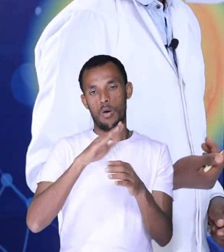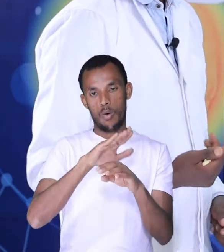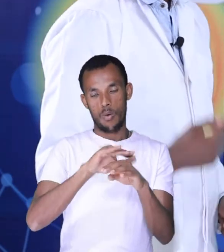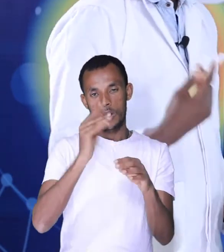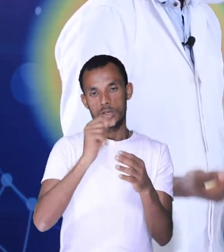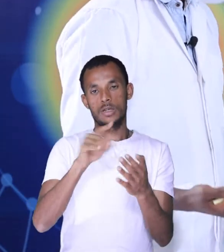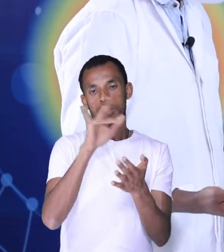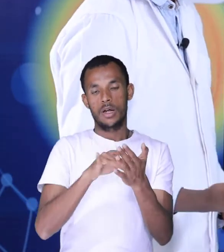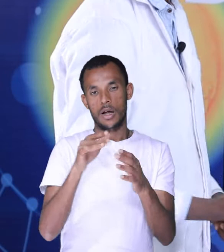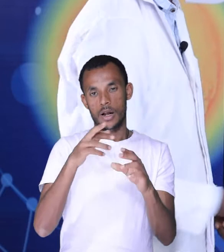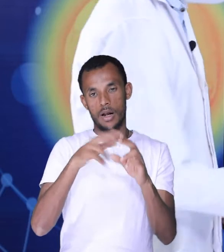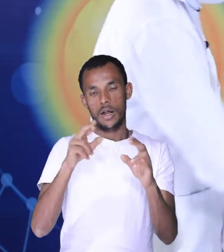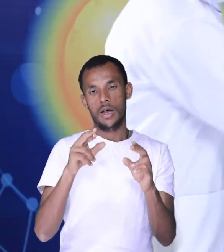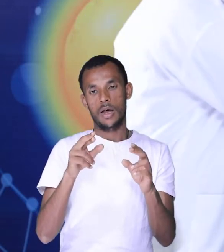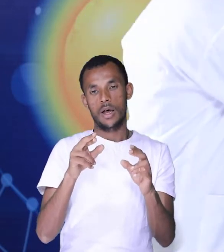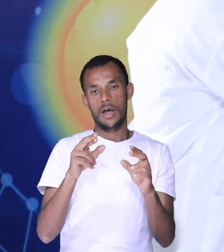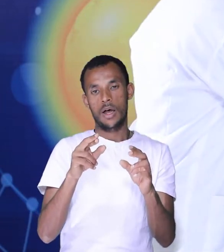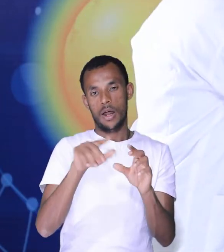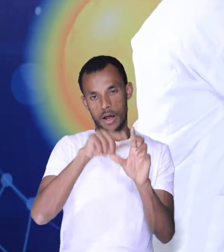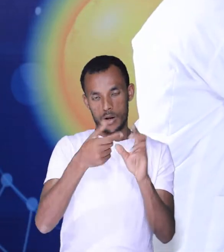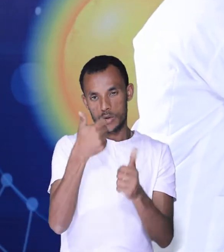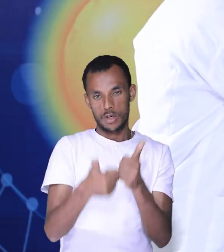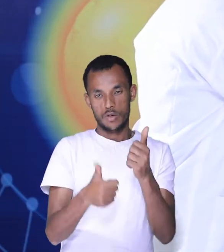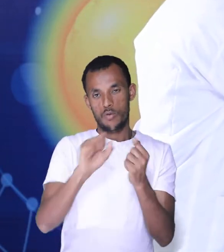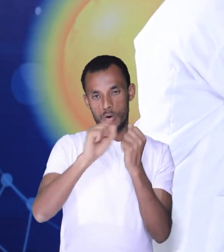is formed by two radii of a circle.